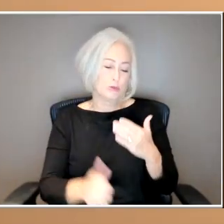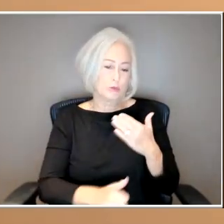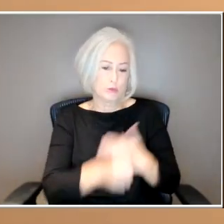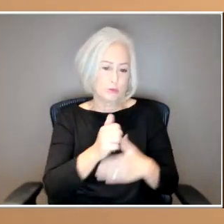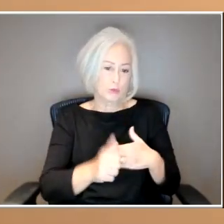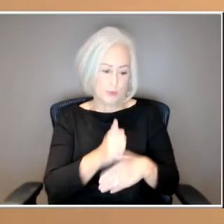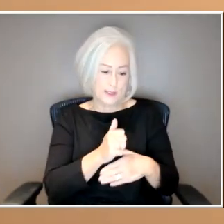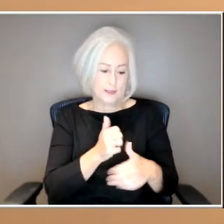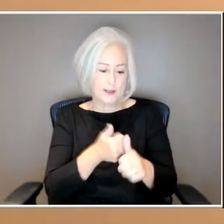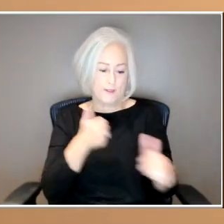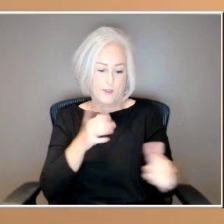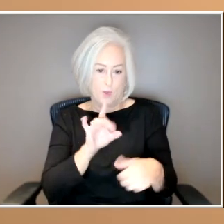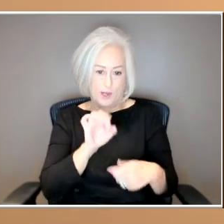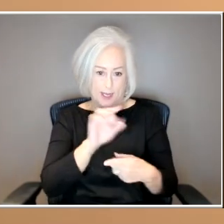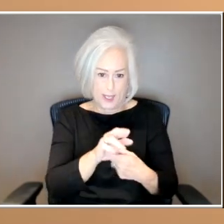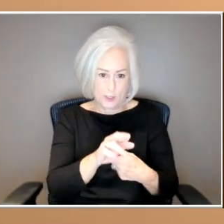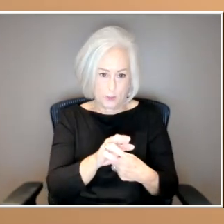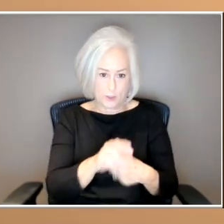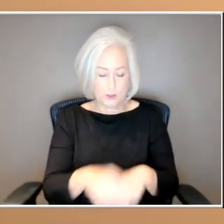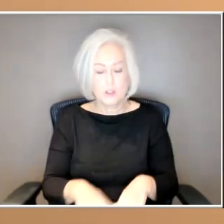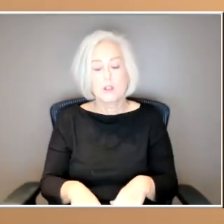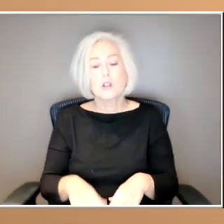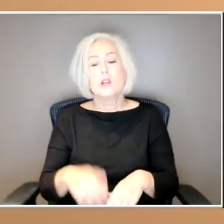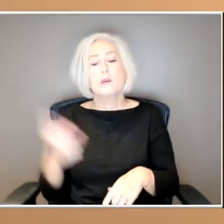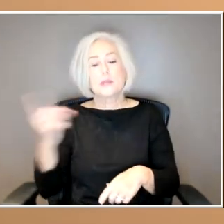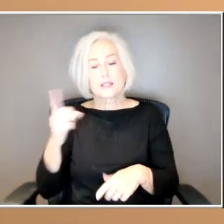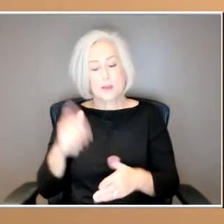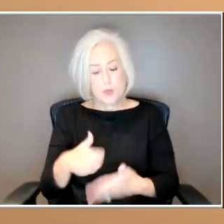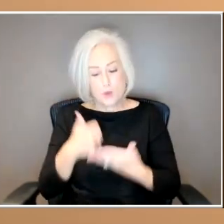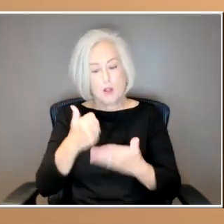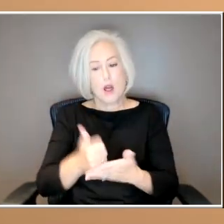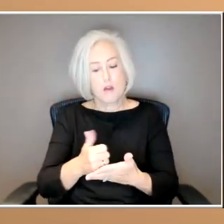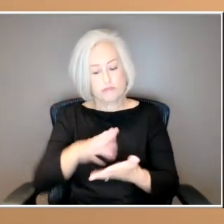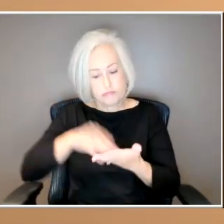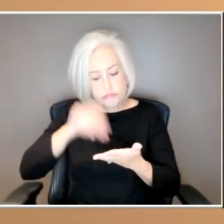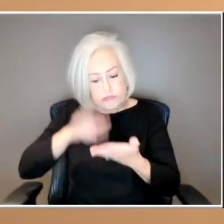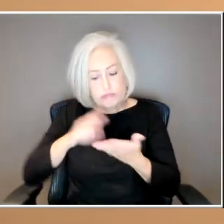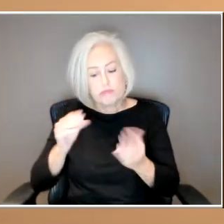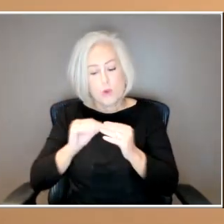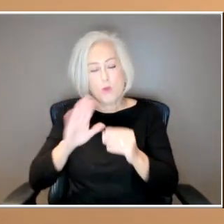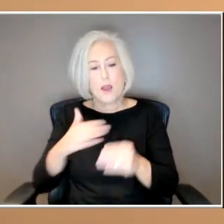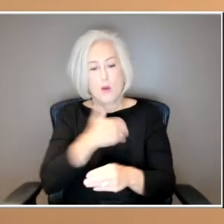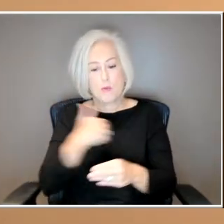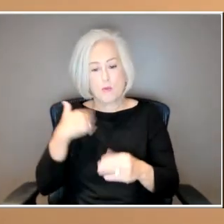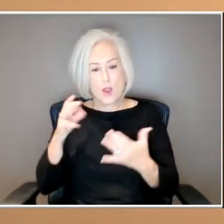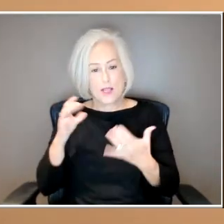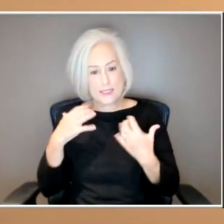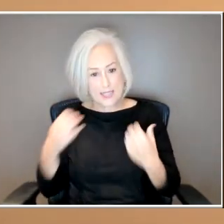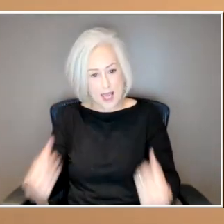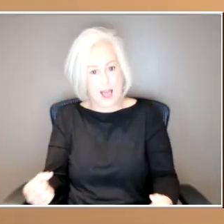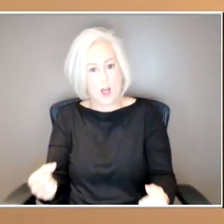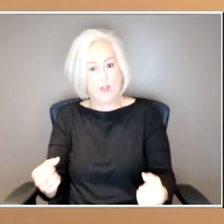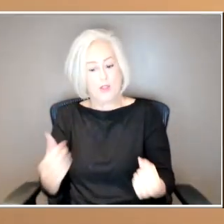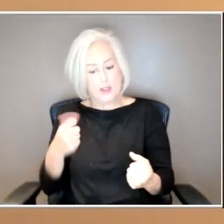on top of their breast health. And then when someone wants to consider, learn a little bit more about surgery, we meet with them. We can talk about the pros and cons of